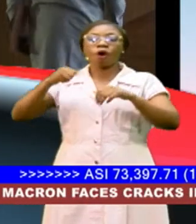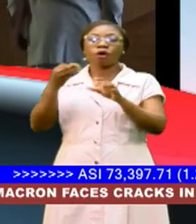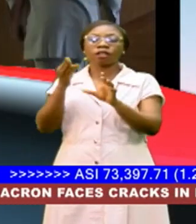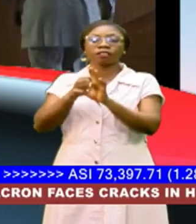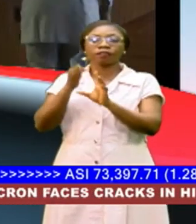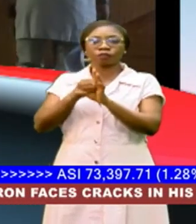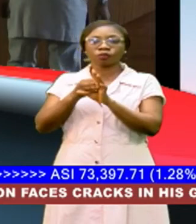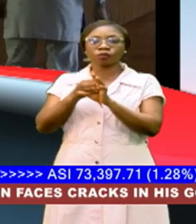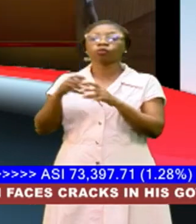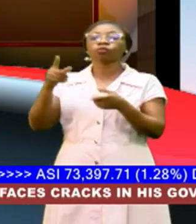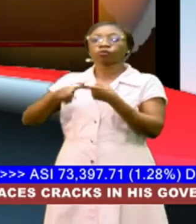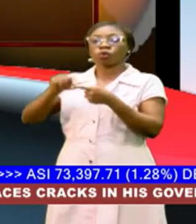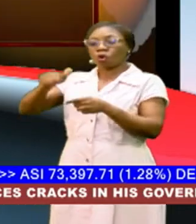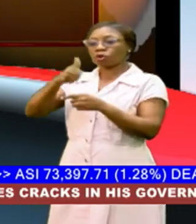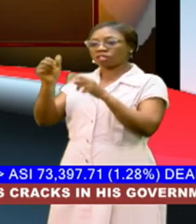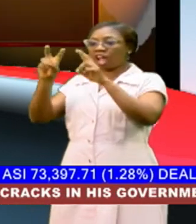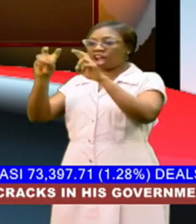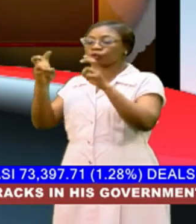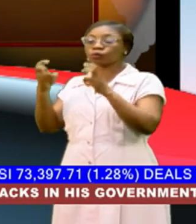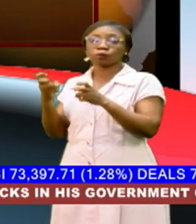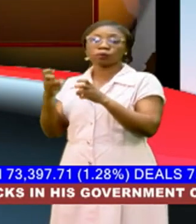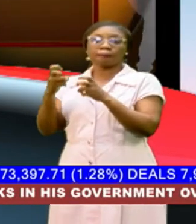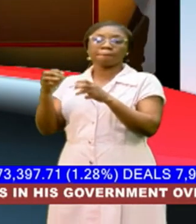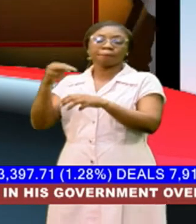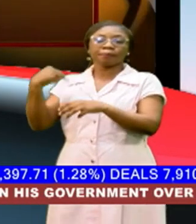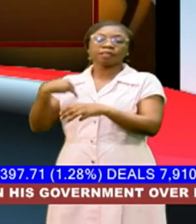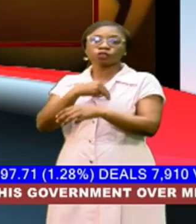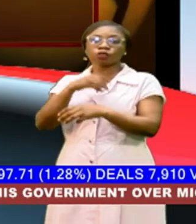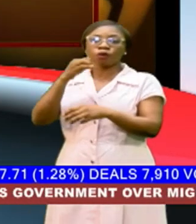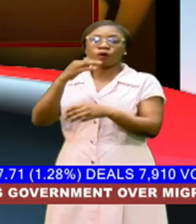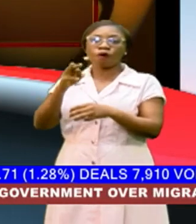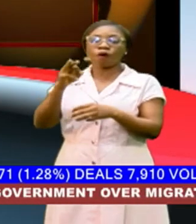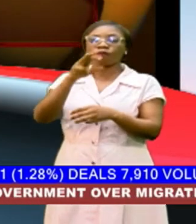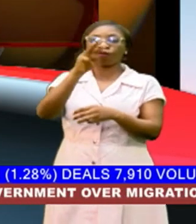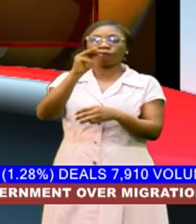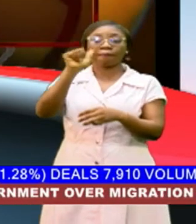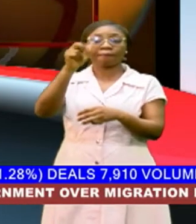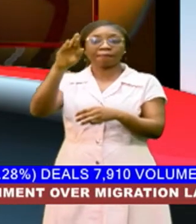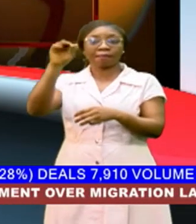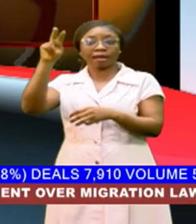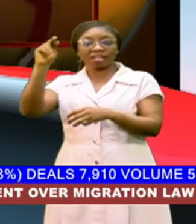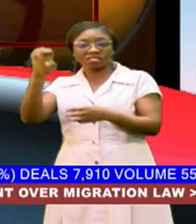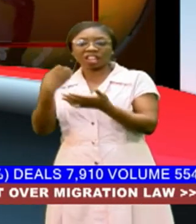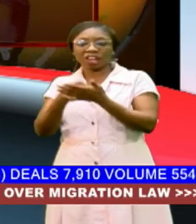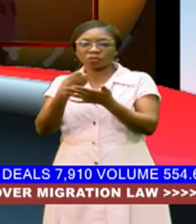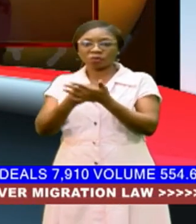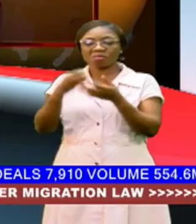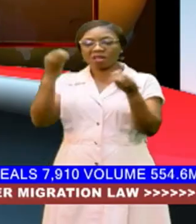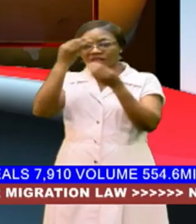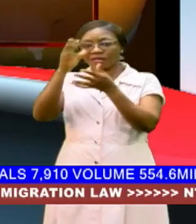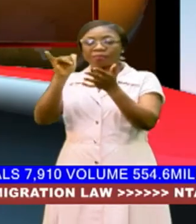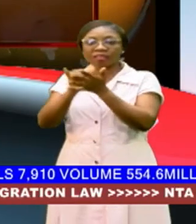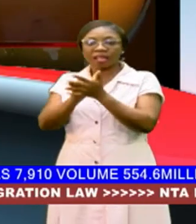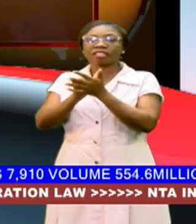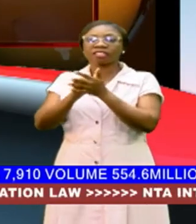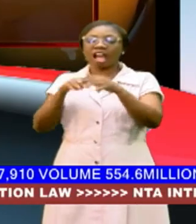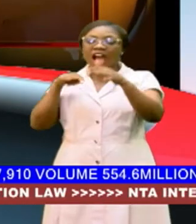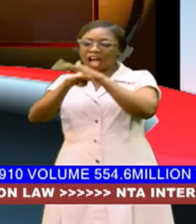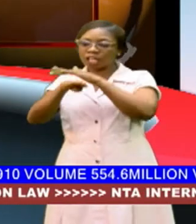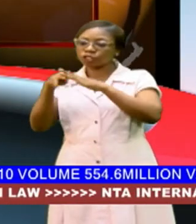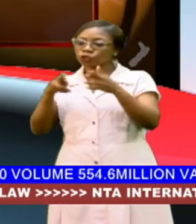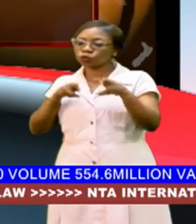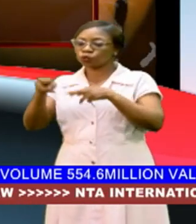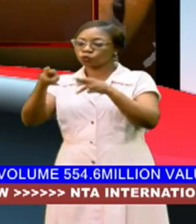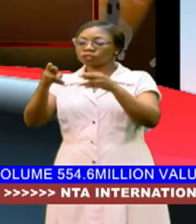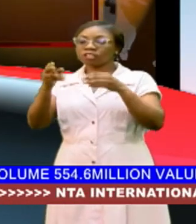Two other issues. The Minister of Marine and Blue Economy, Adegboyega Oyetola, has said that access roads leading